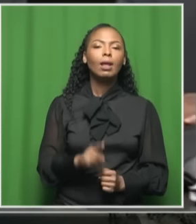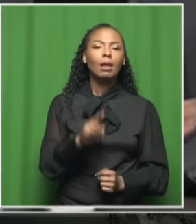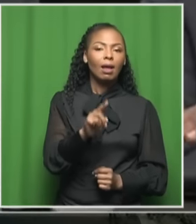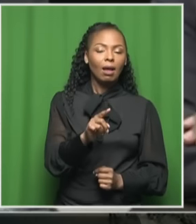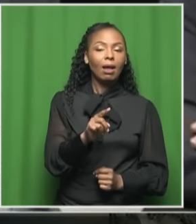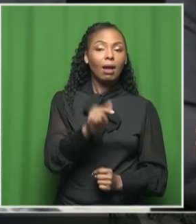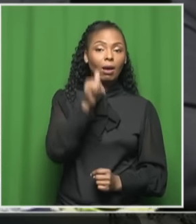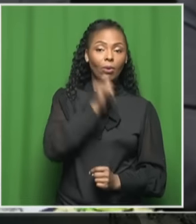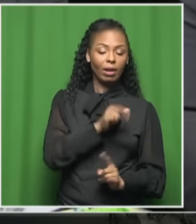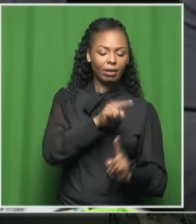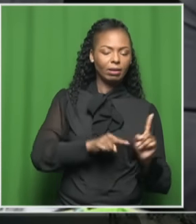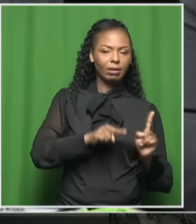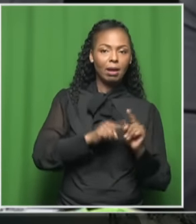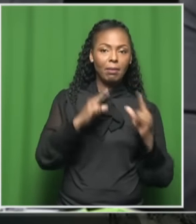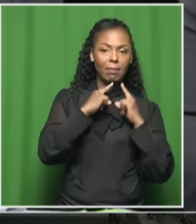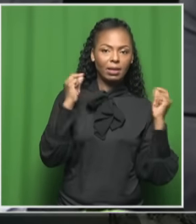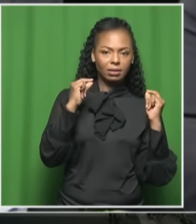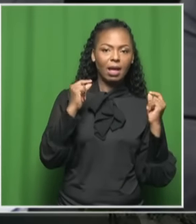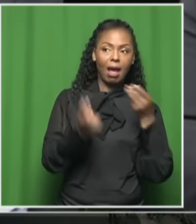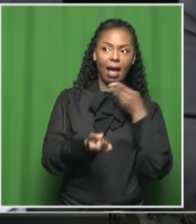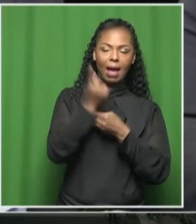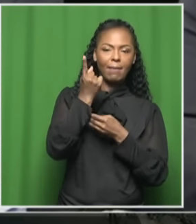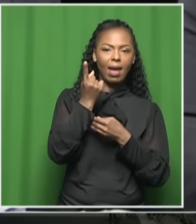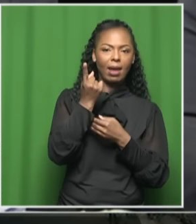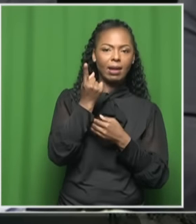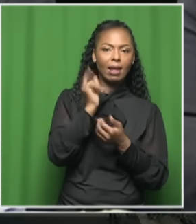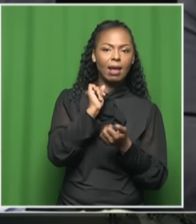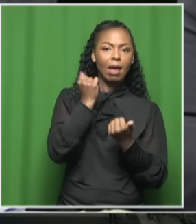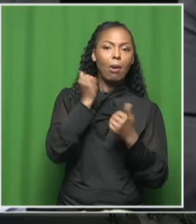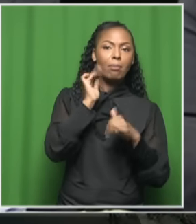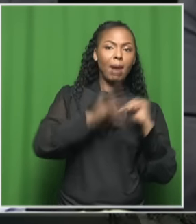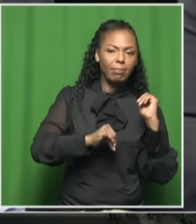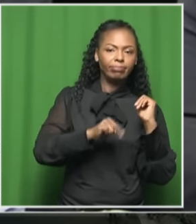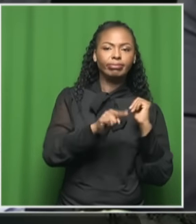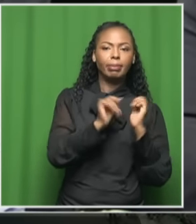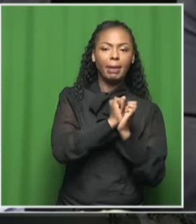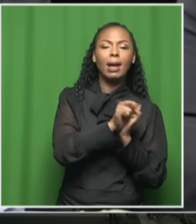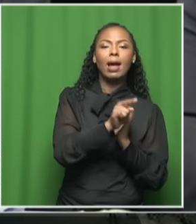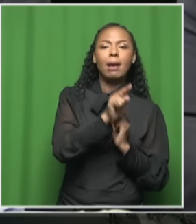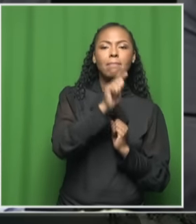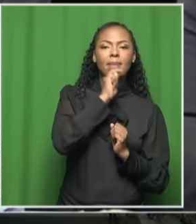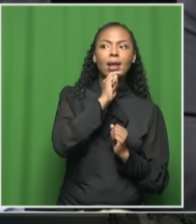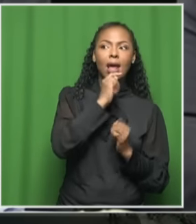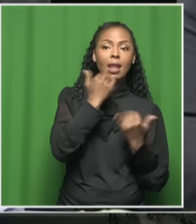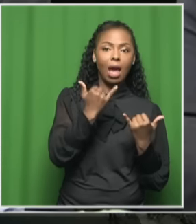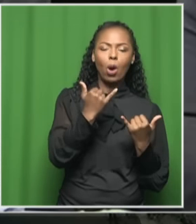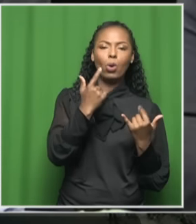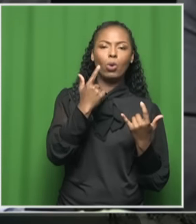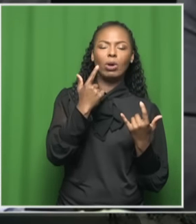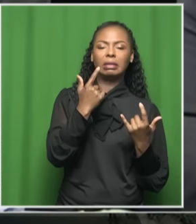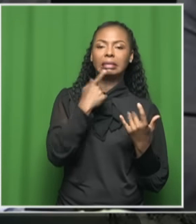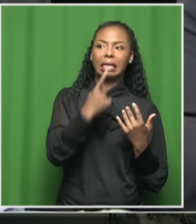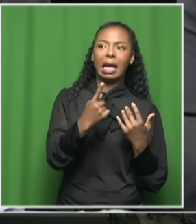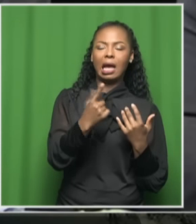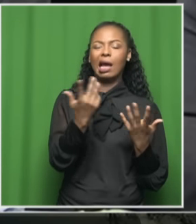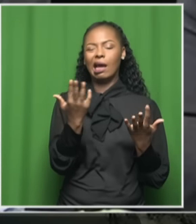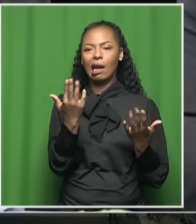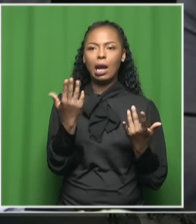Once Pastor Ray had a conviction that came because of what he believes, it was almost impossible to stop him from being in those spaces.